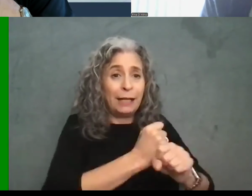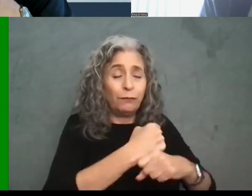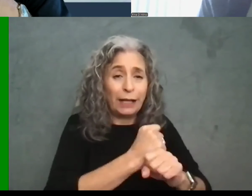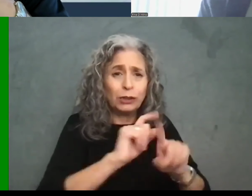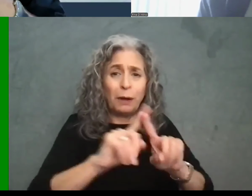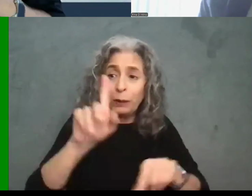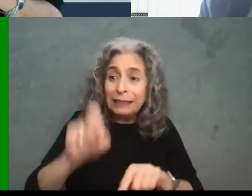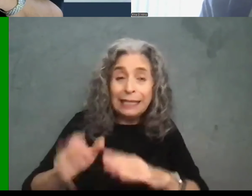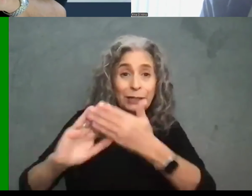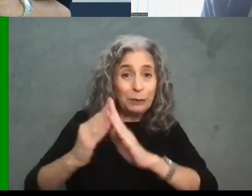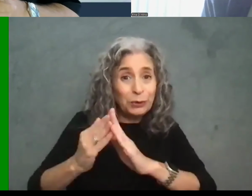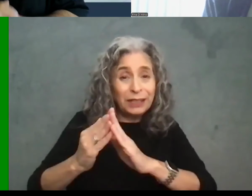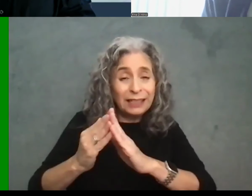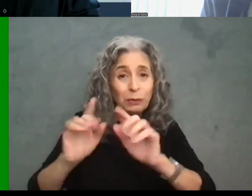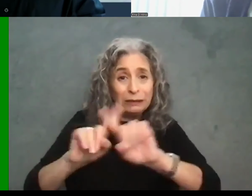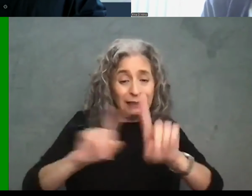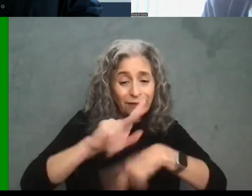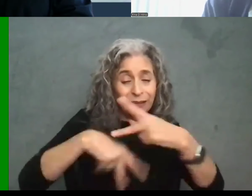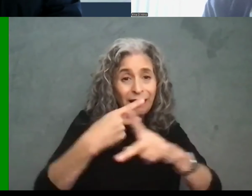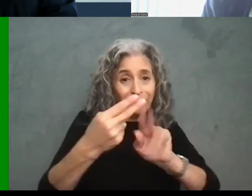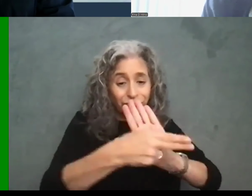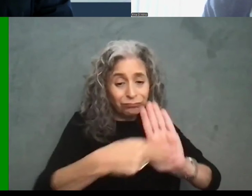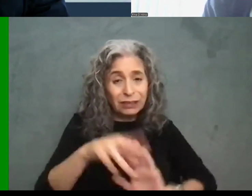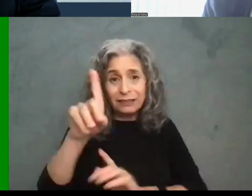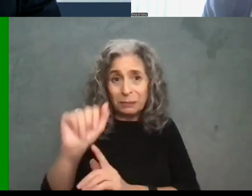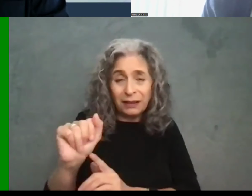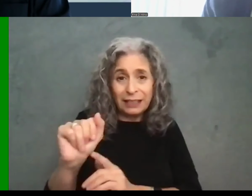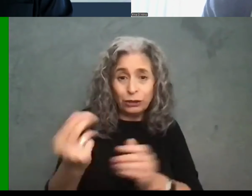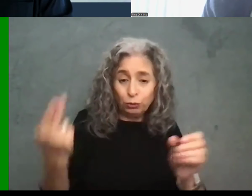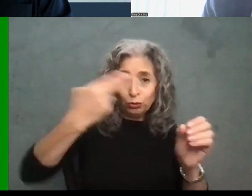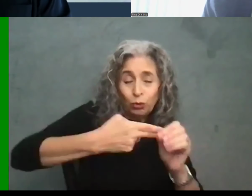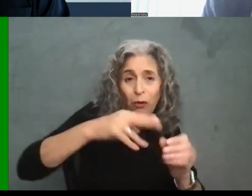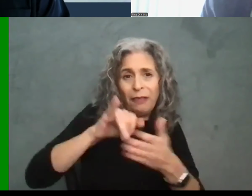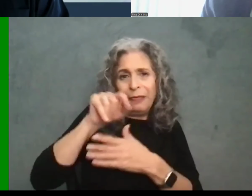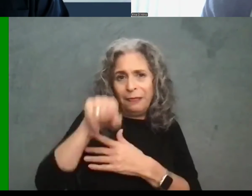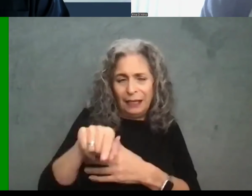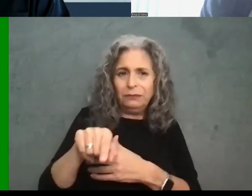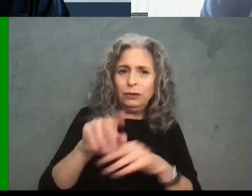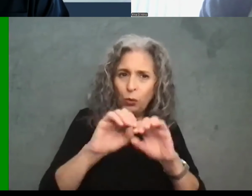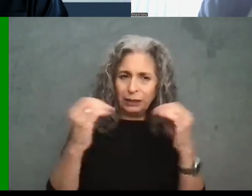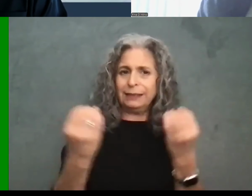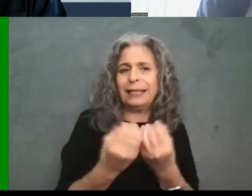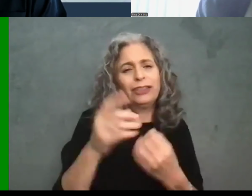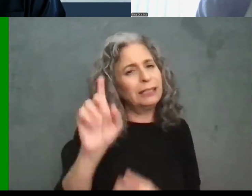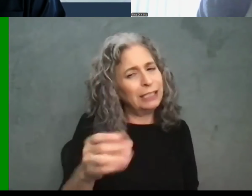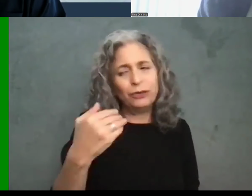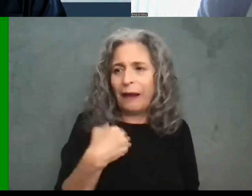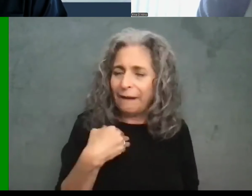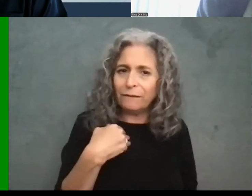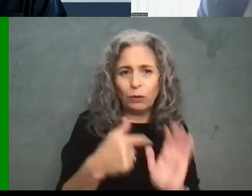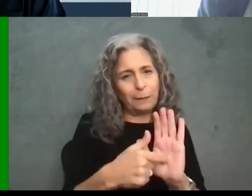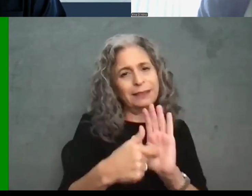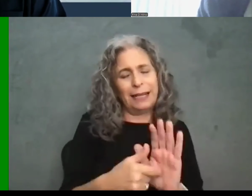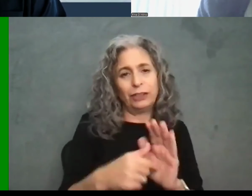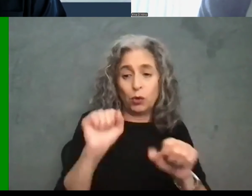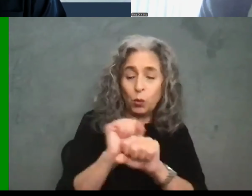the community with different types of disability to join this organization and work on